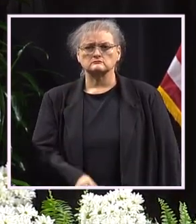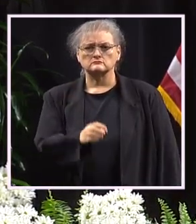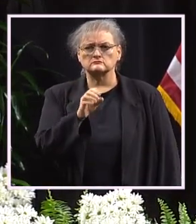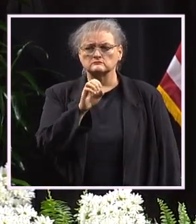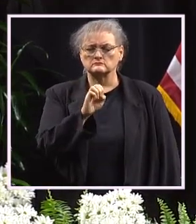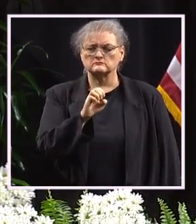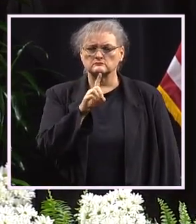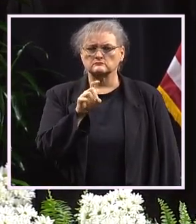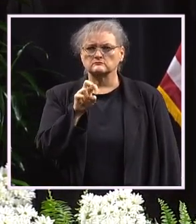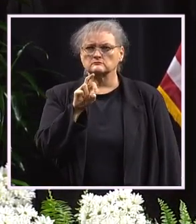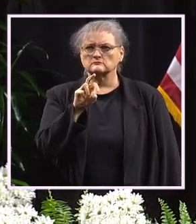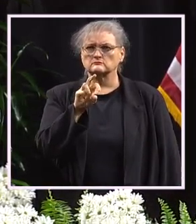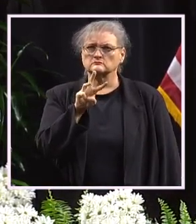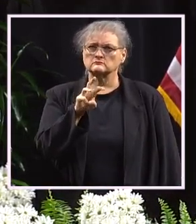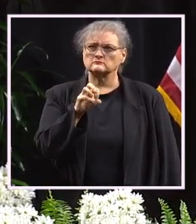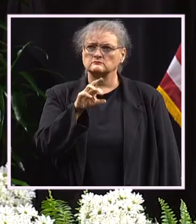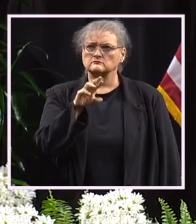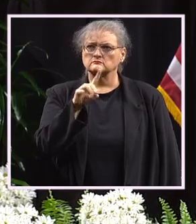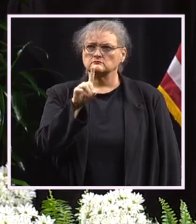Eduardo Lopez.